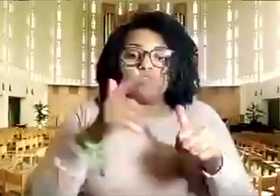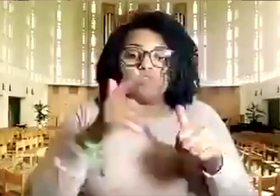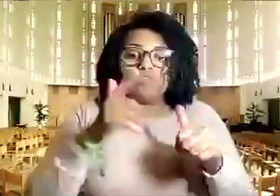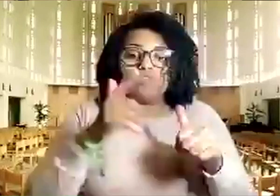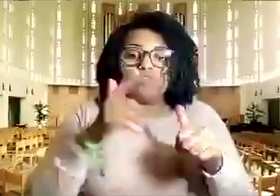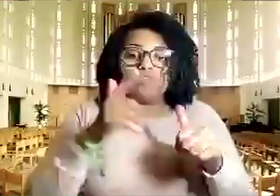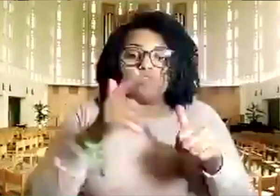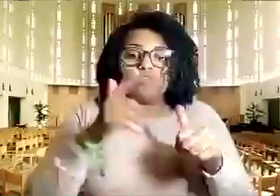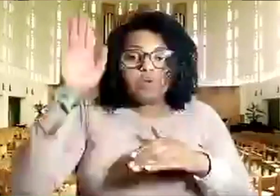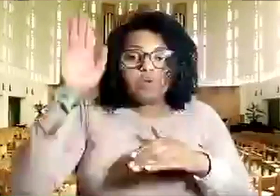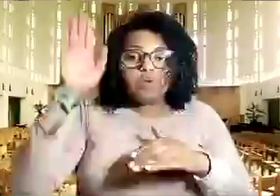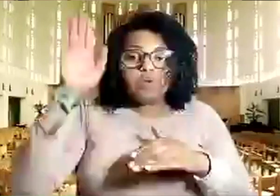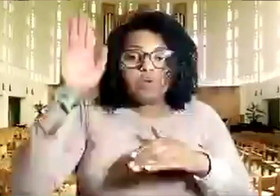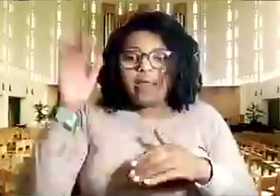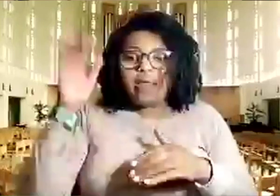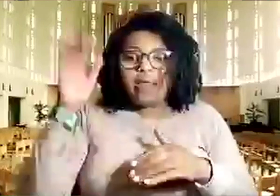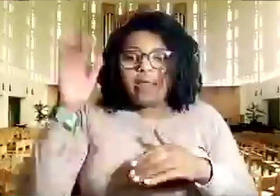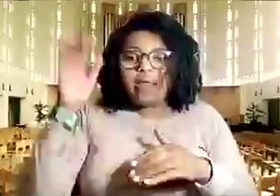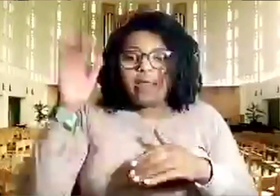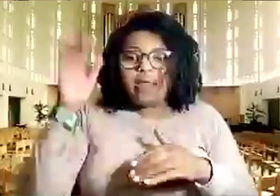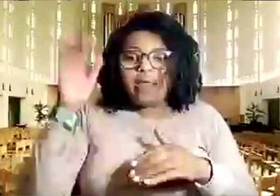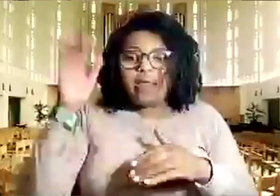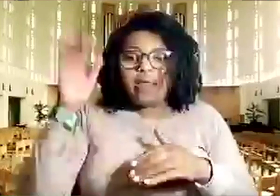to say welcome.